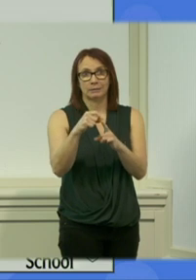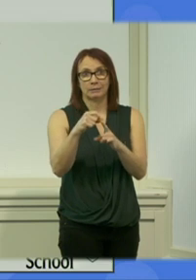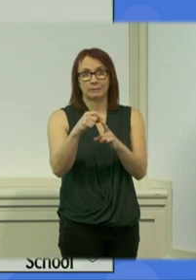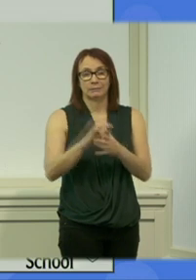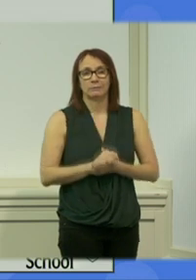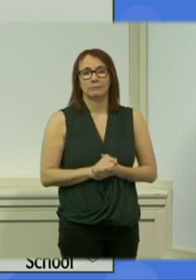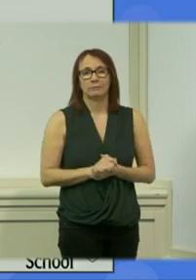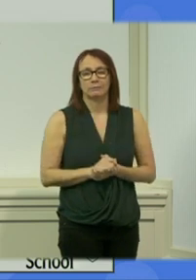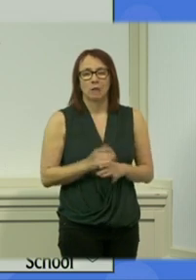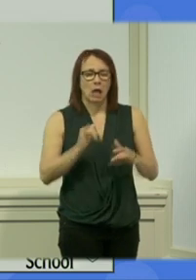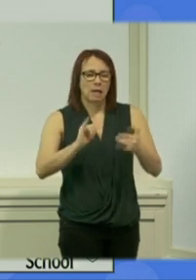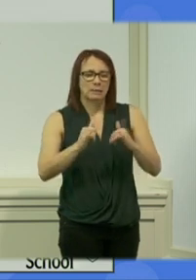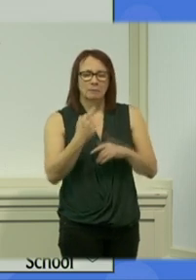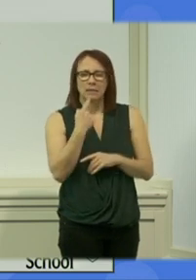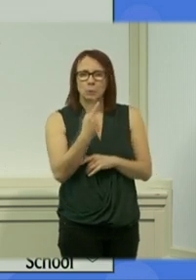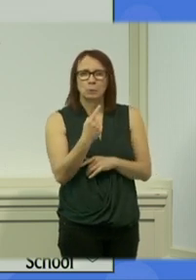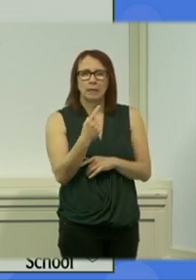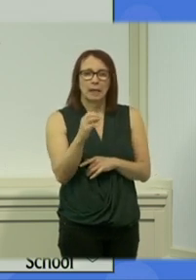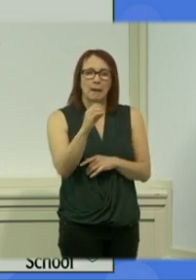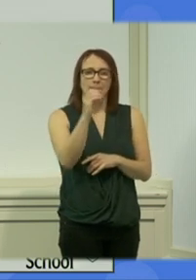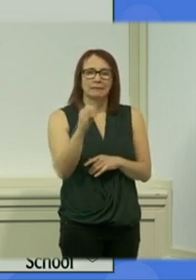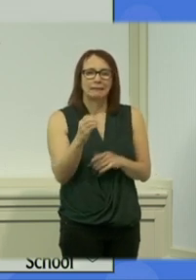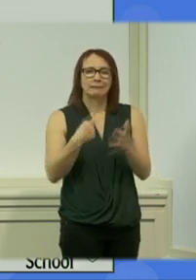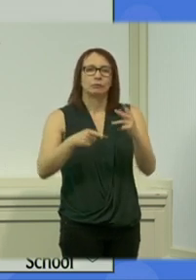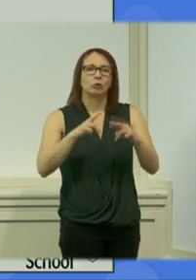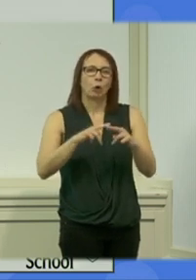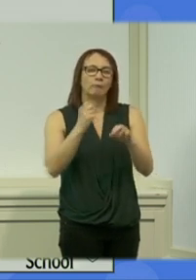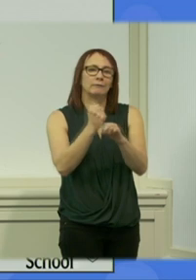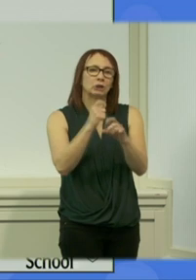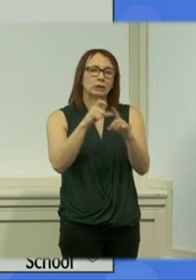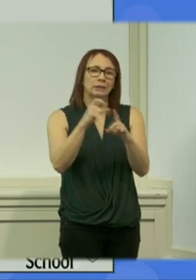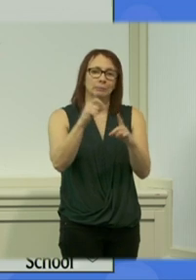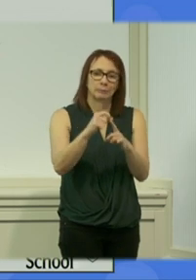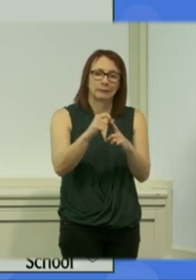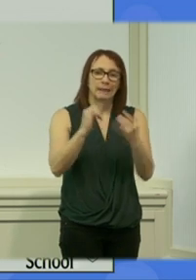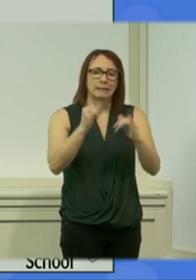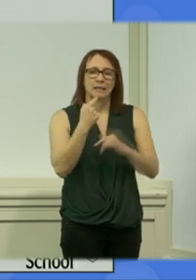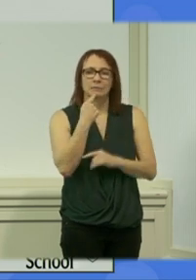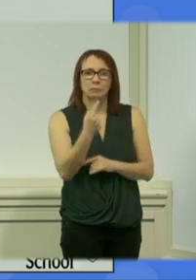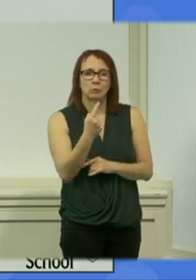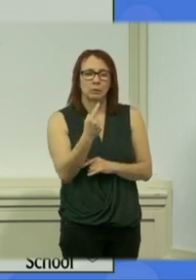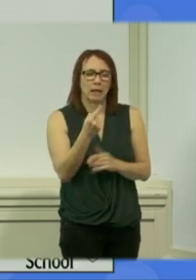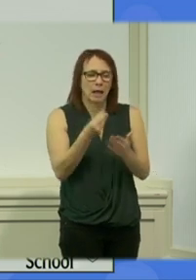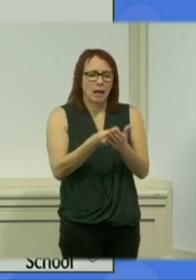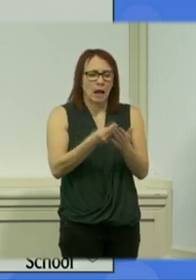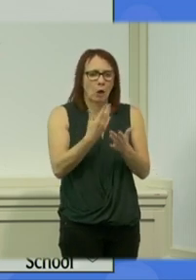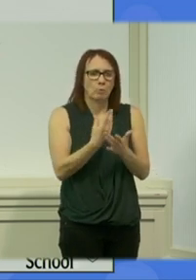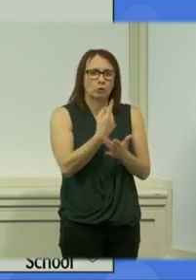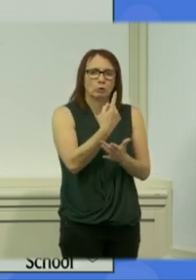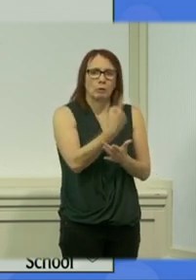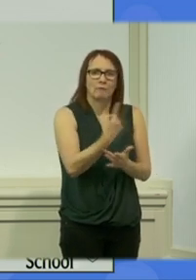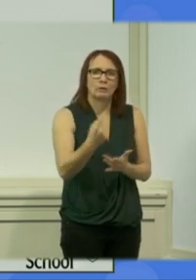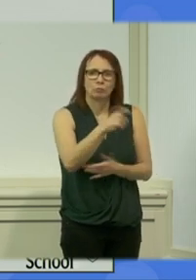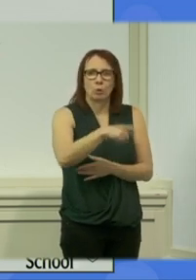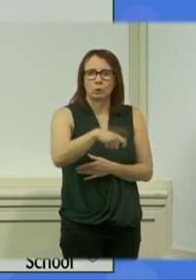So sometimes we call it a percentage of GDP, and sometimes we call it an amount per person. So how much per